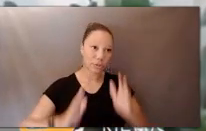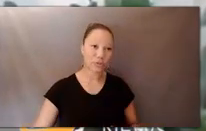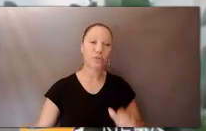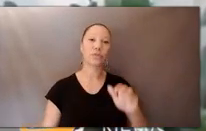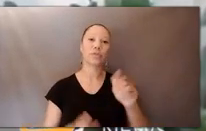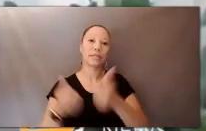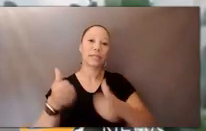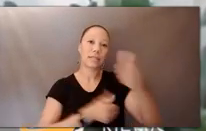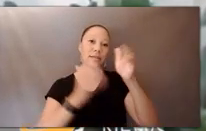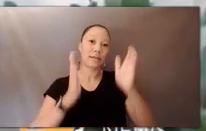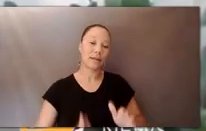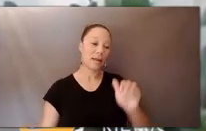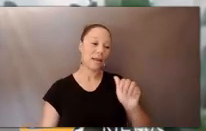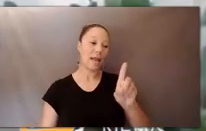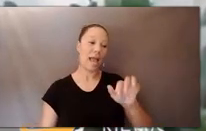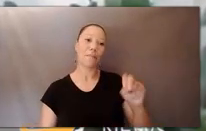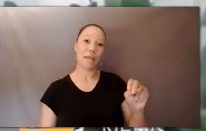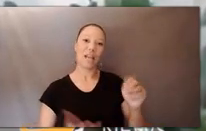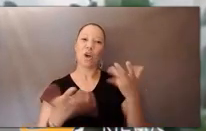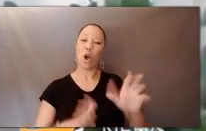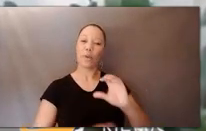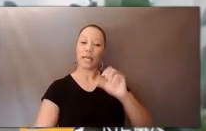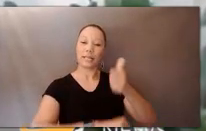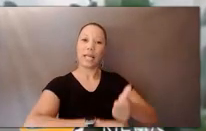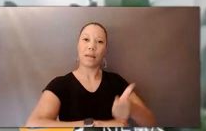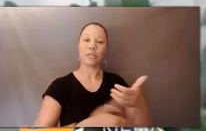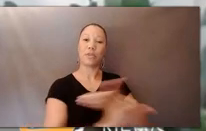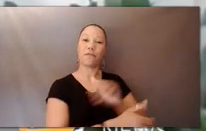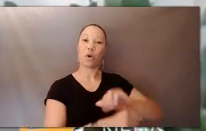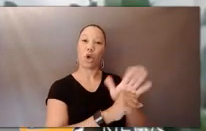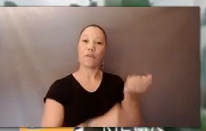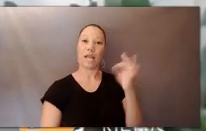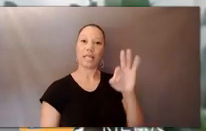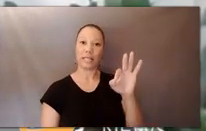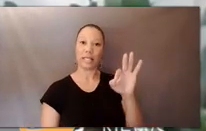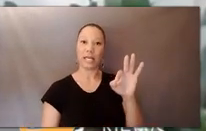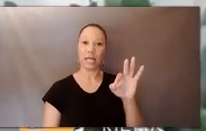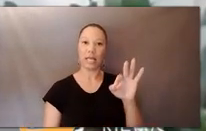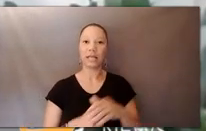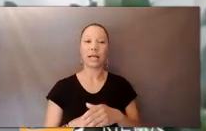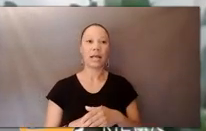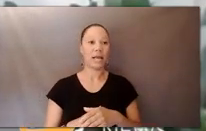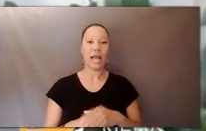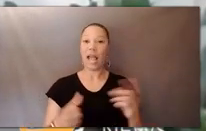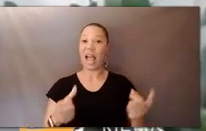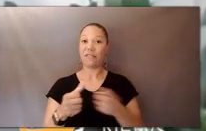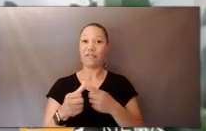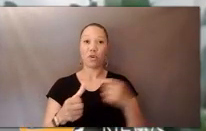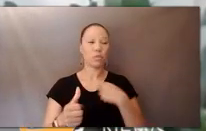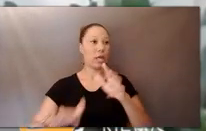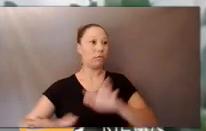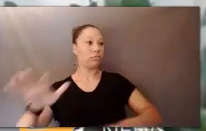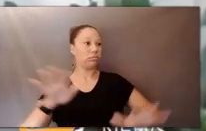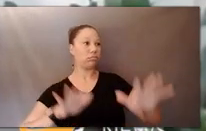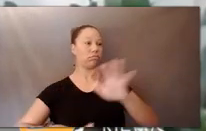admin had with students prior to this happening. As soon as it started, we didn't have answers. Nobody had answers. So all